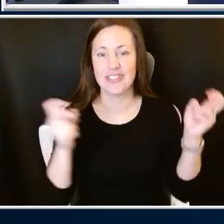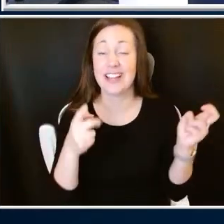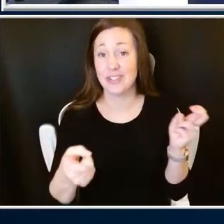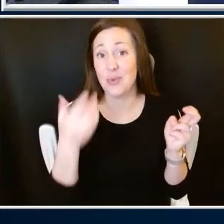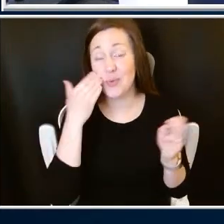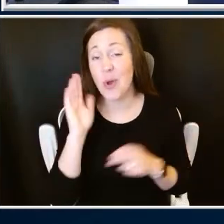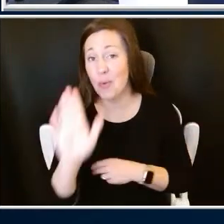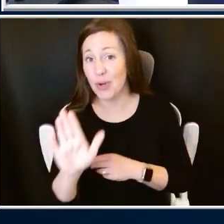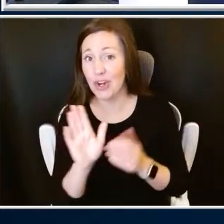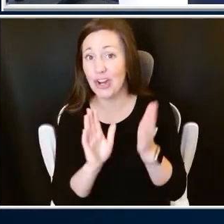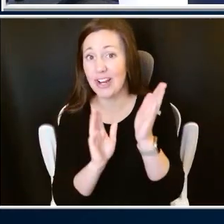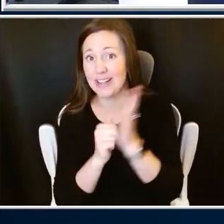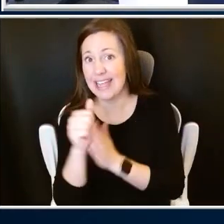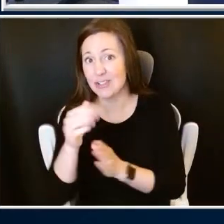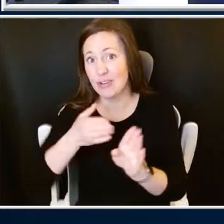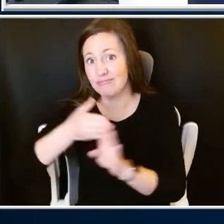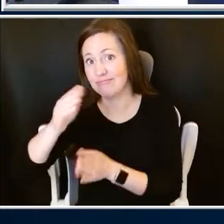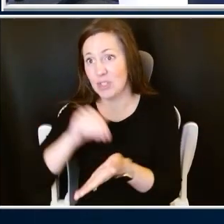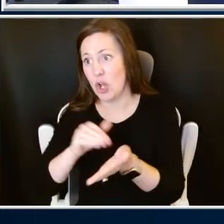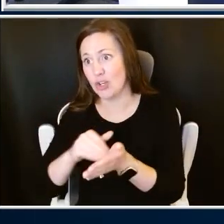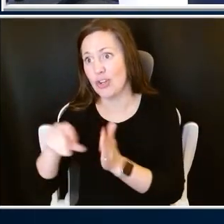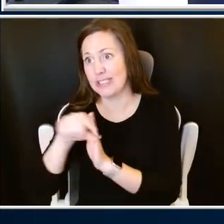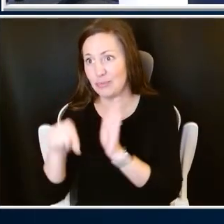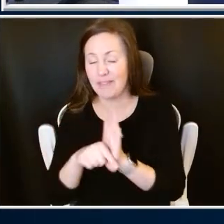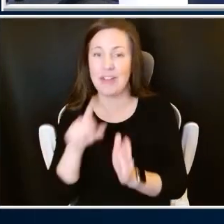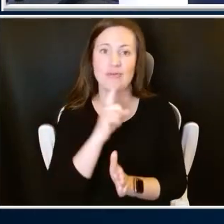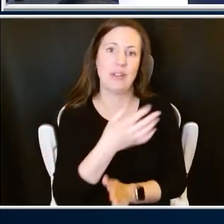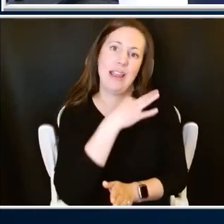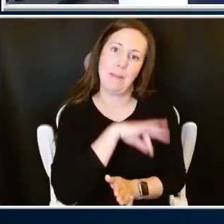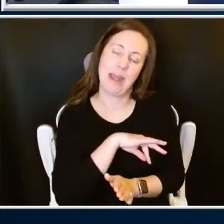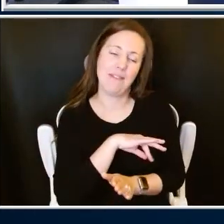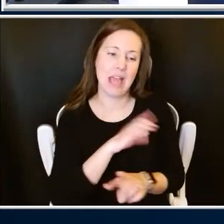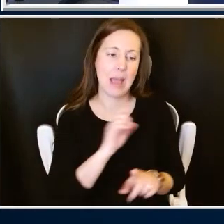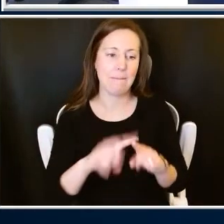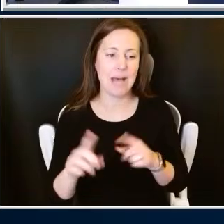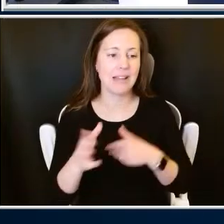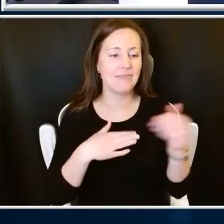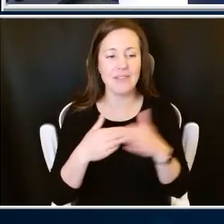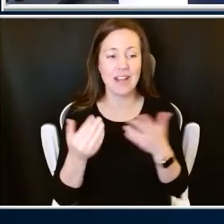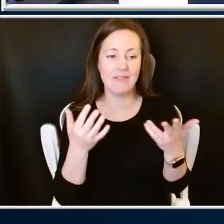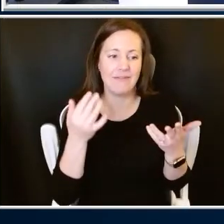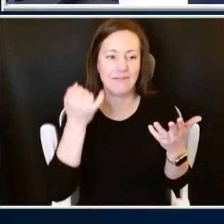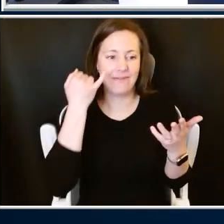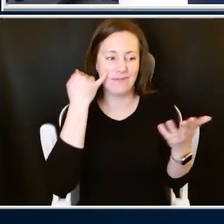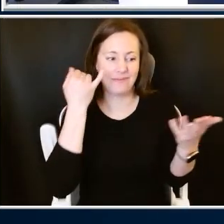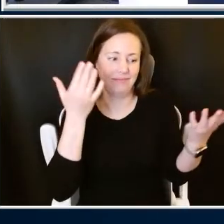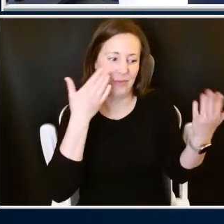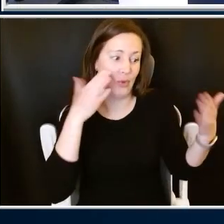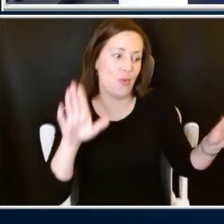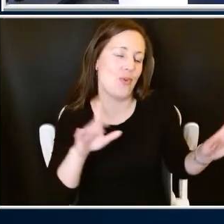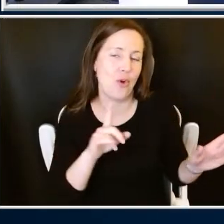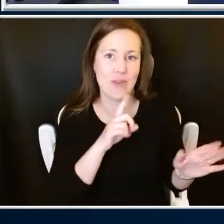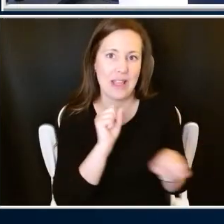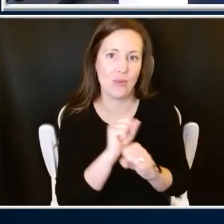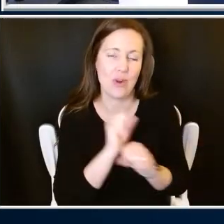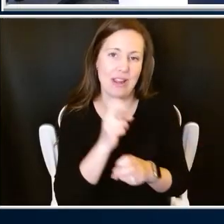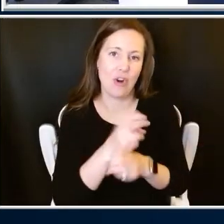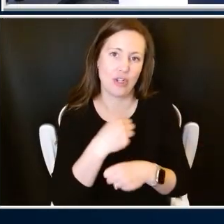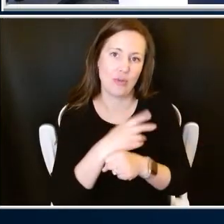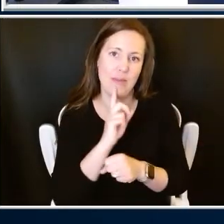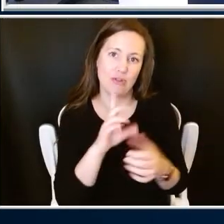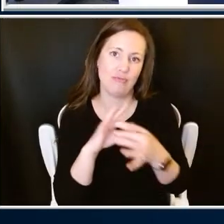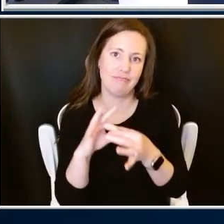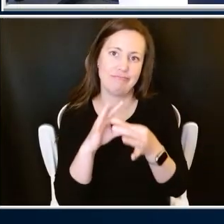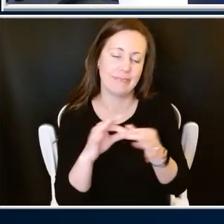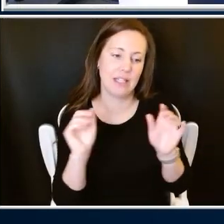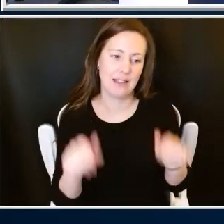team down in Springfield, so that was a benefit. But even when you don't, you're working hard to make sure that they can, because it's such a benefit